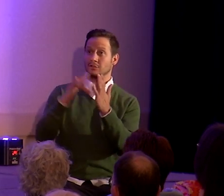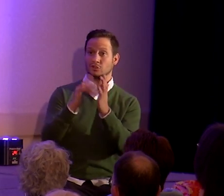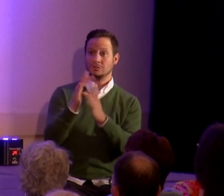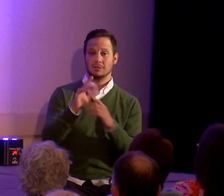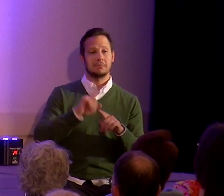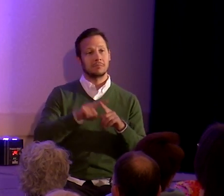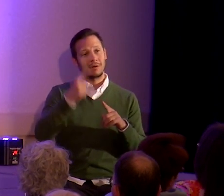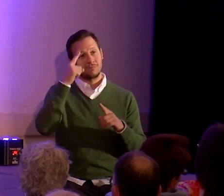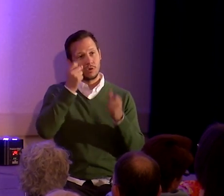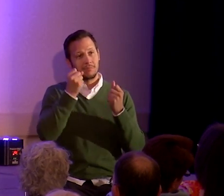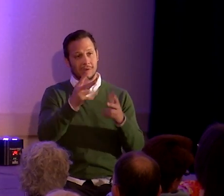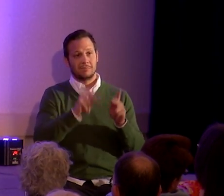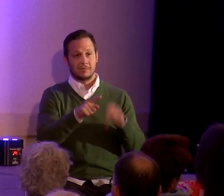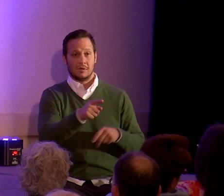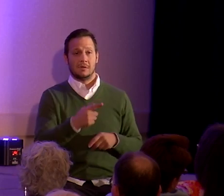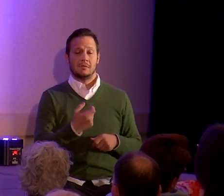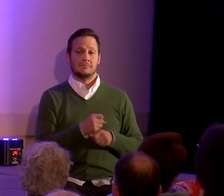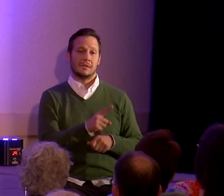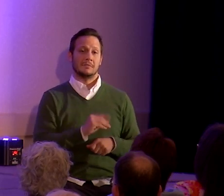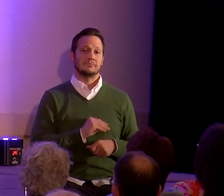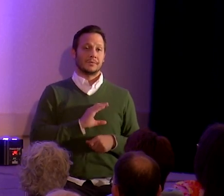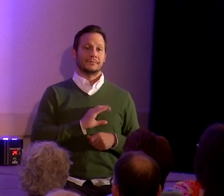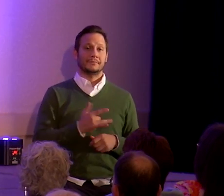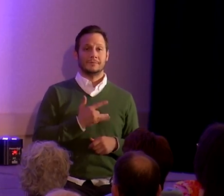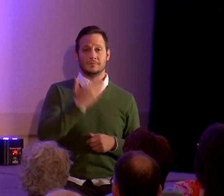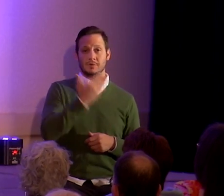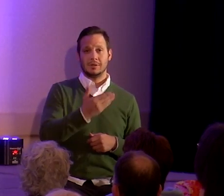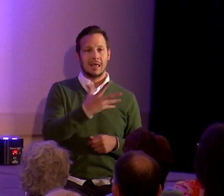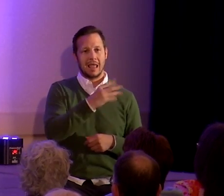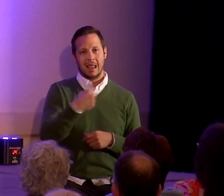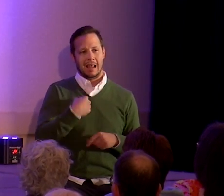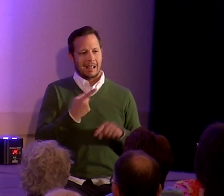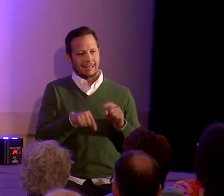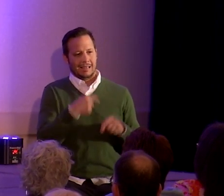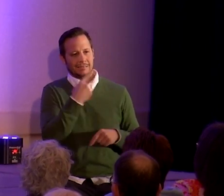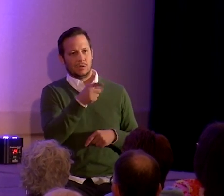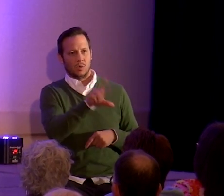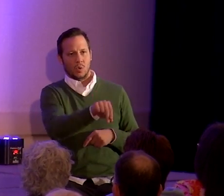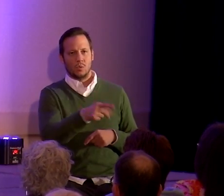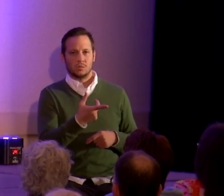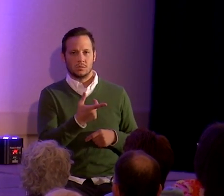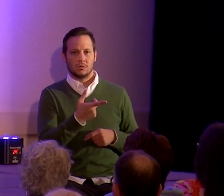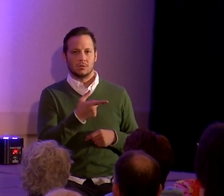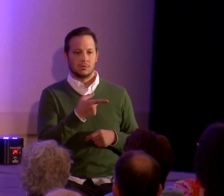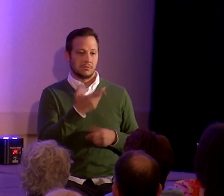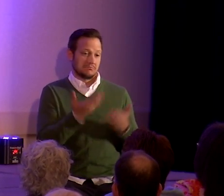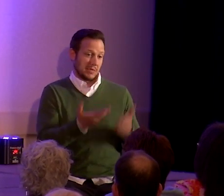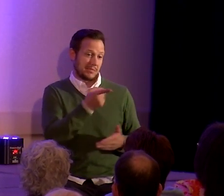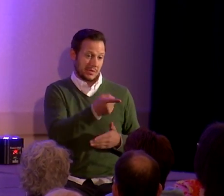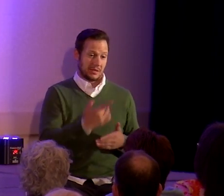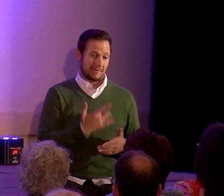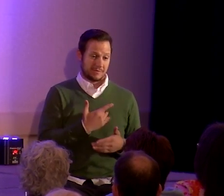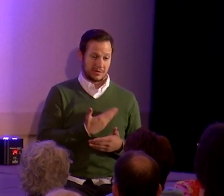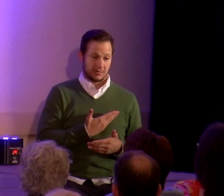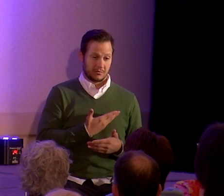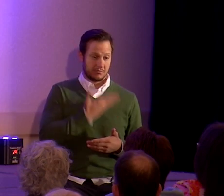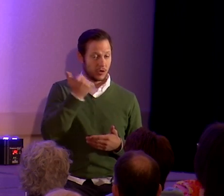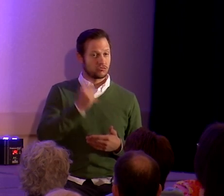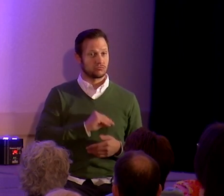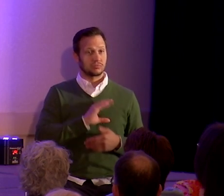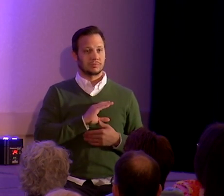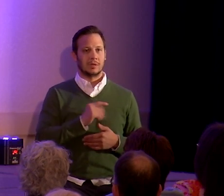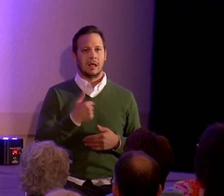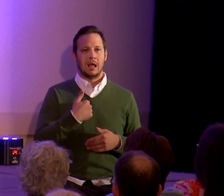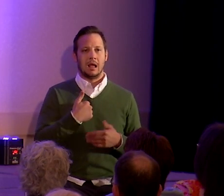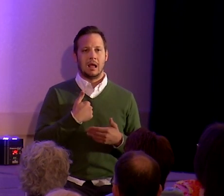a lot of guys, it makes them feel better. And at the same time, you know, I'm not going to tell them they can't do it because maybe it does make them feel better. And I'm not